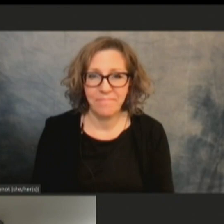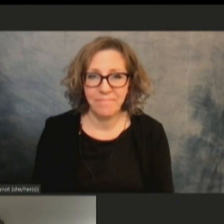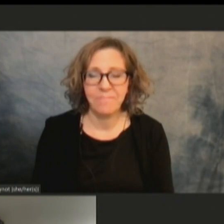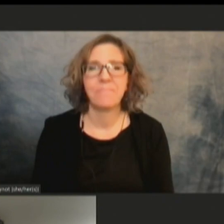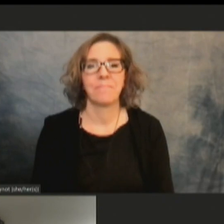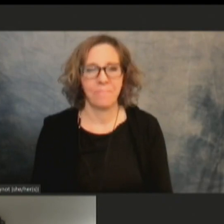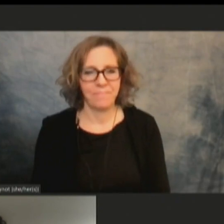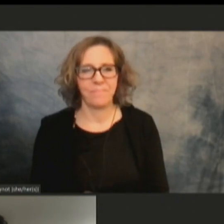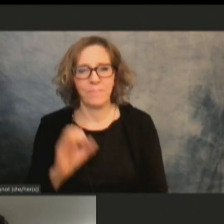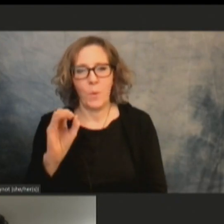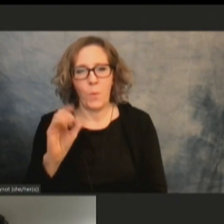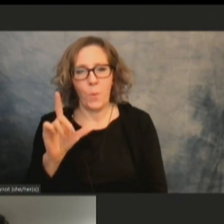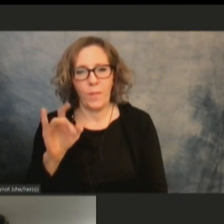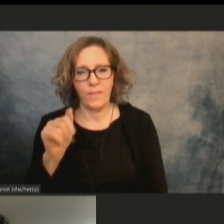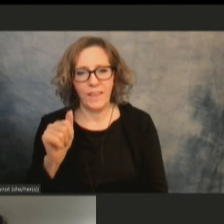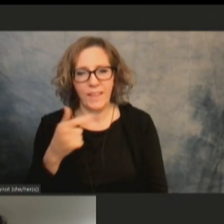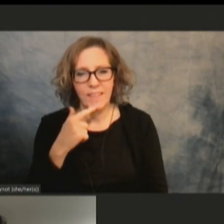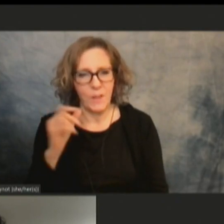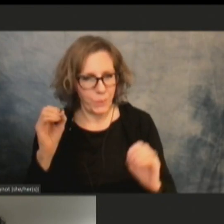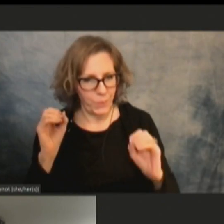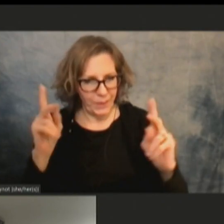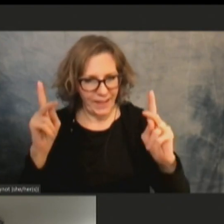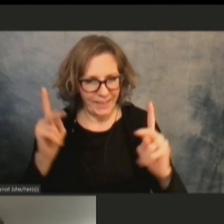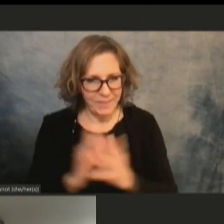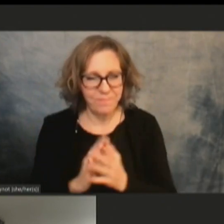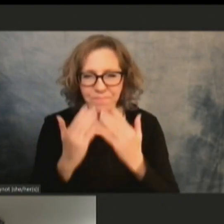Okay. Thank you, David.